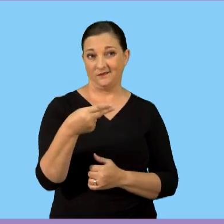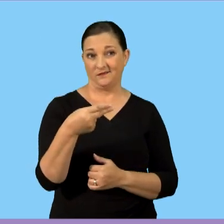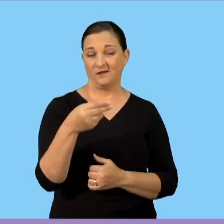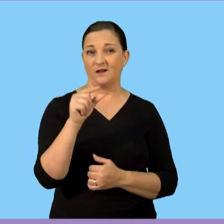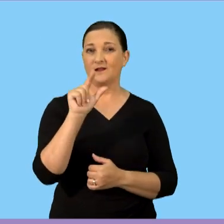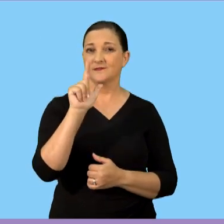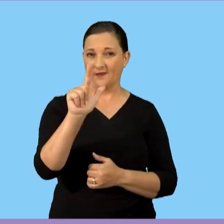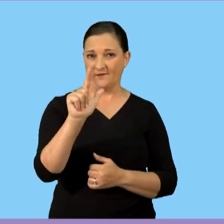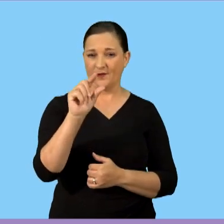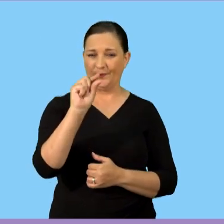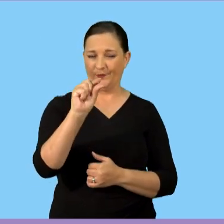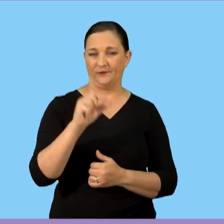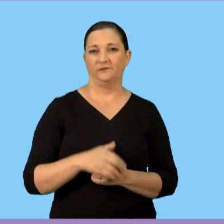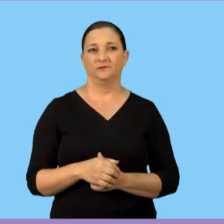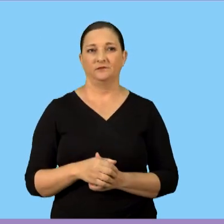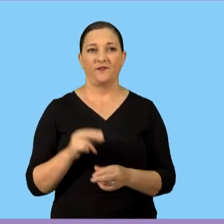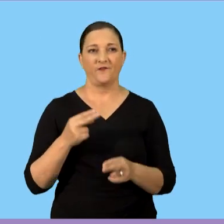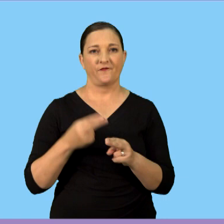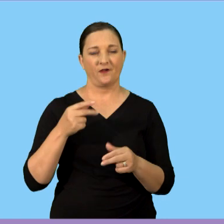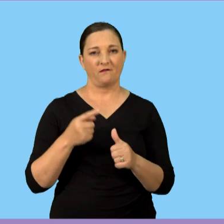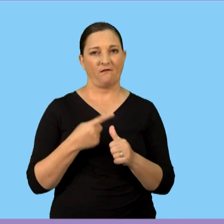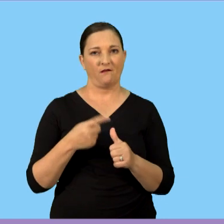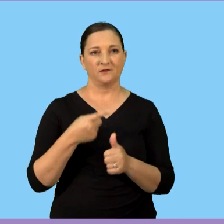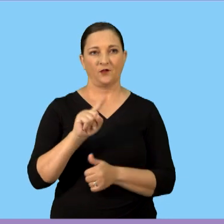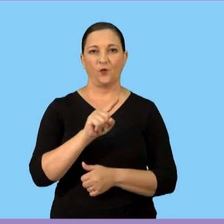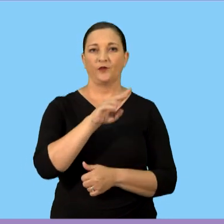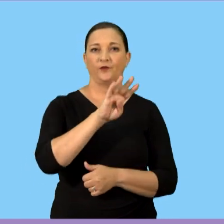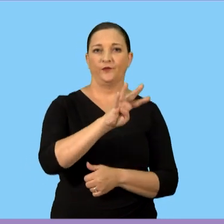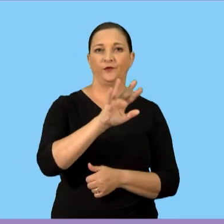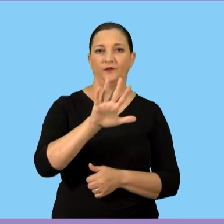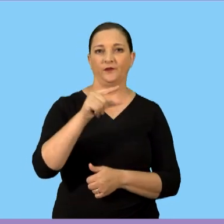is going to have an exponent 7. So my final answer being there,